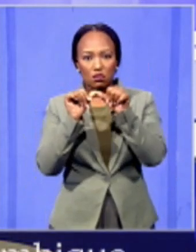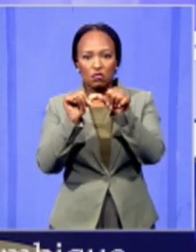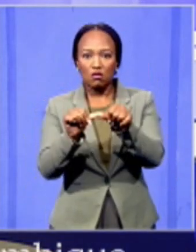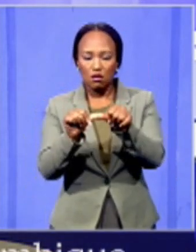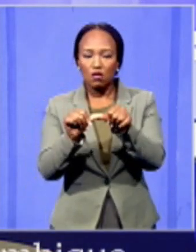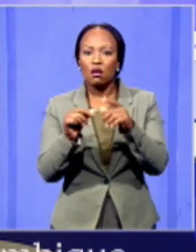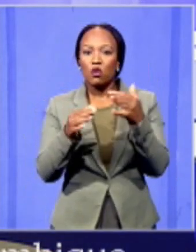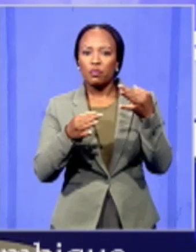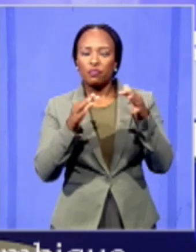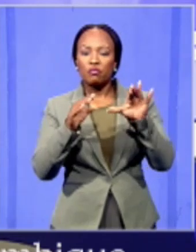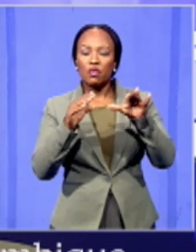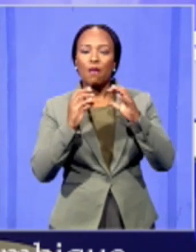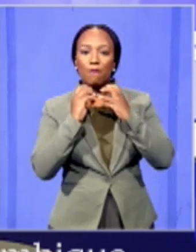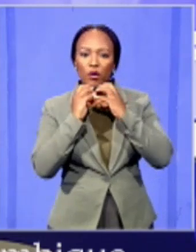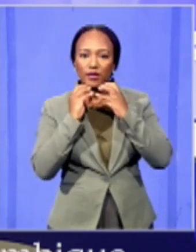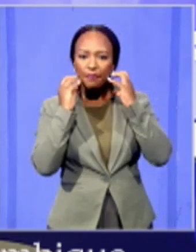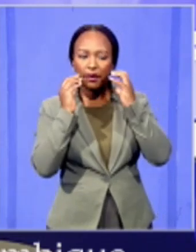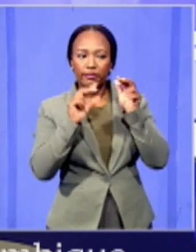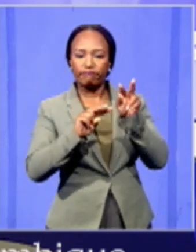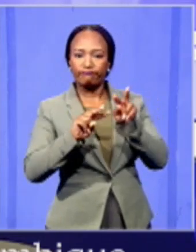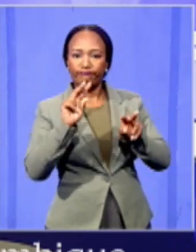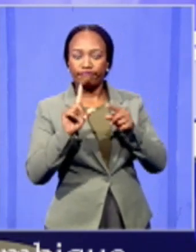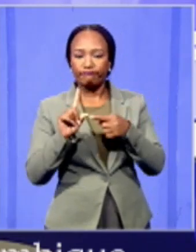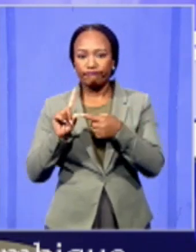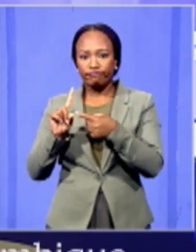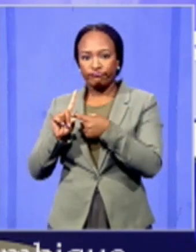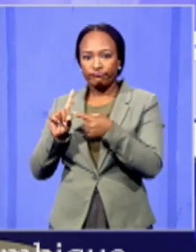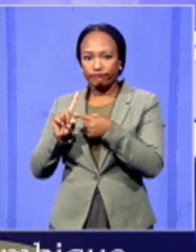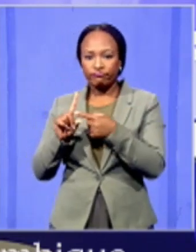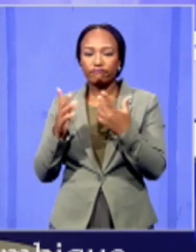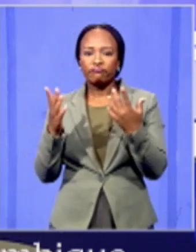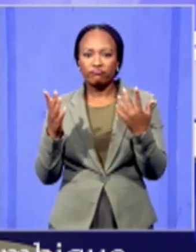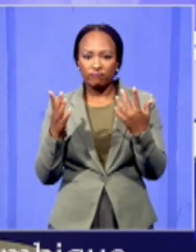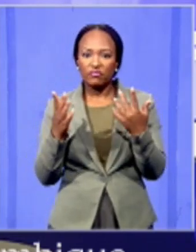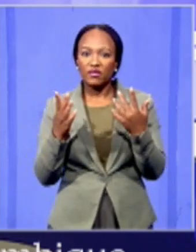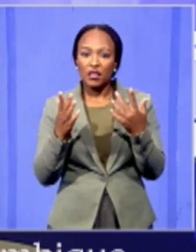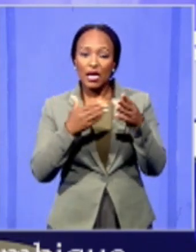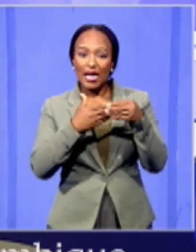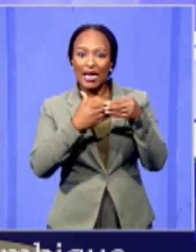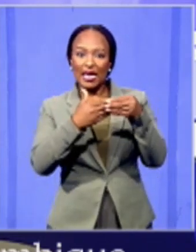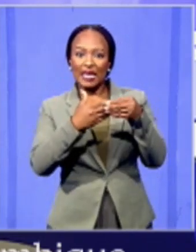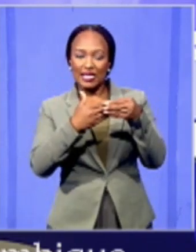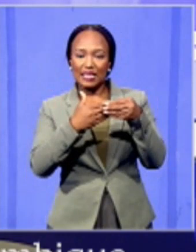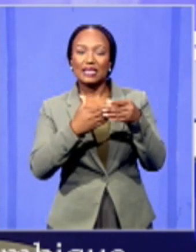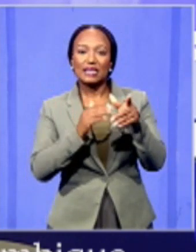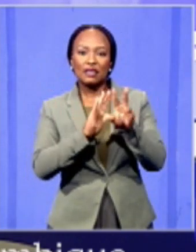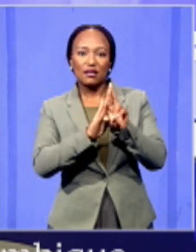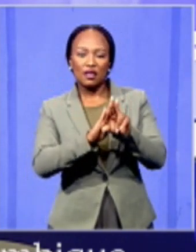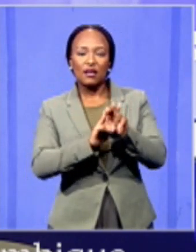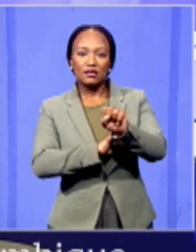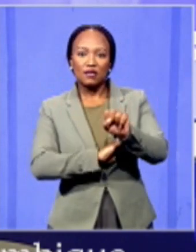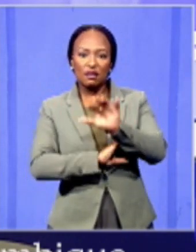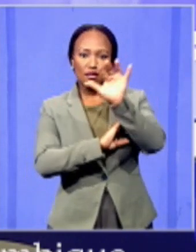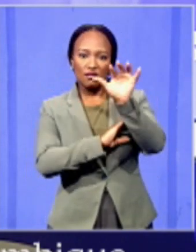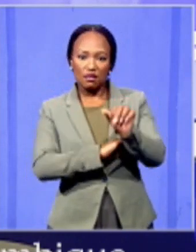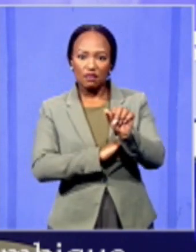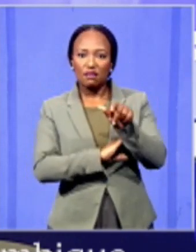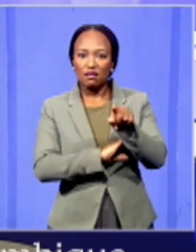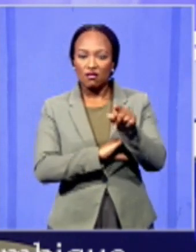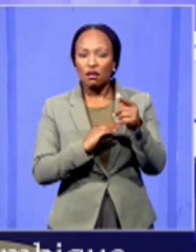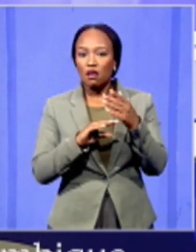a sepolotiki ka Mozambique. Lamola o be a etile pele kemedi ya Afrika Borwa kopanong le bamphato